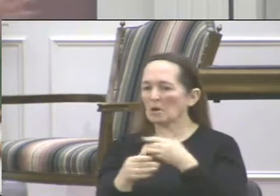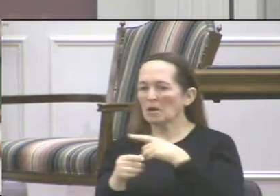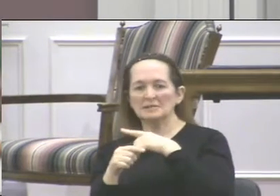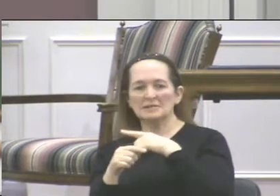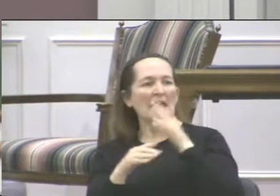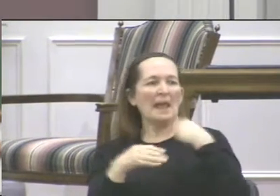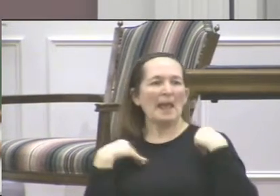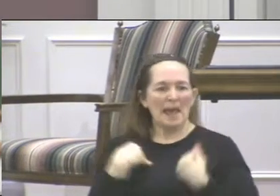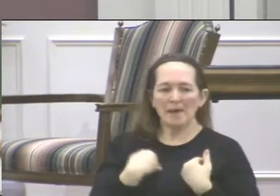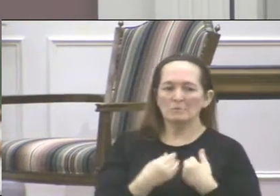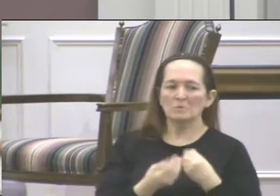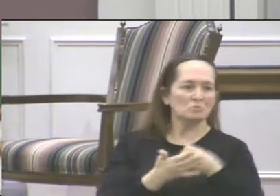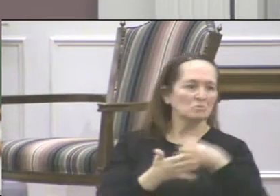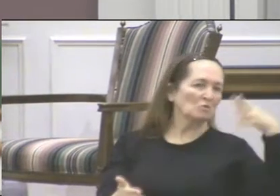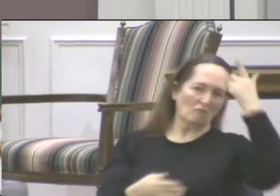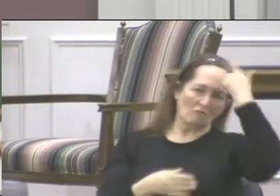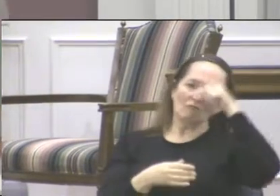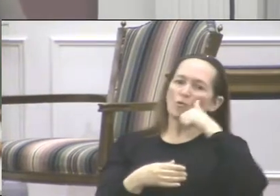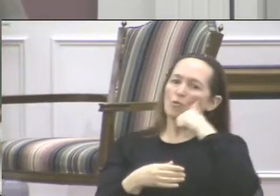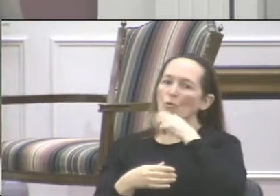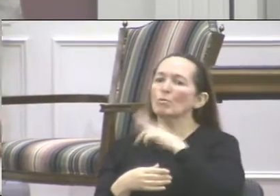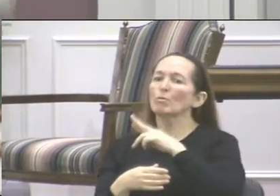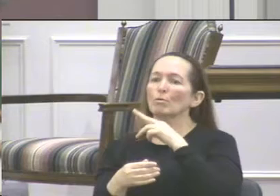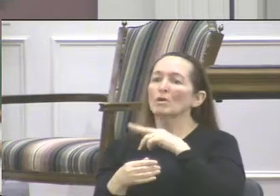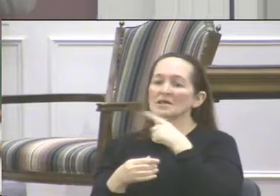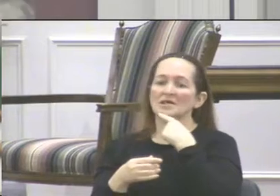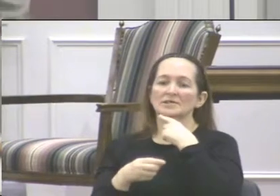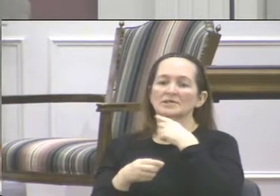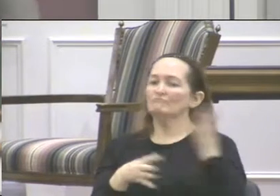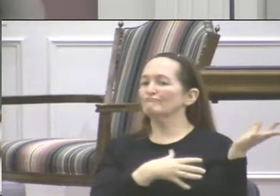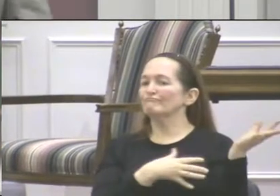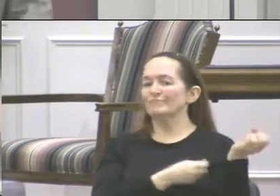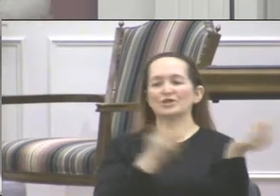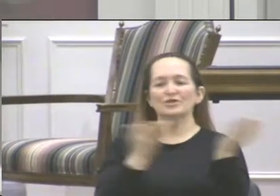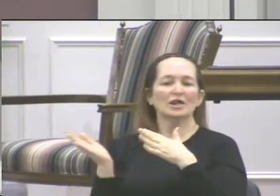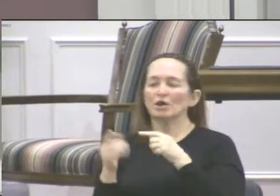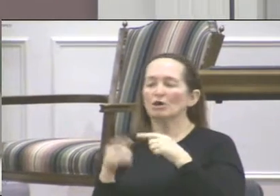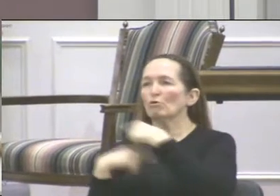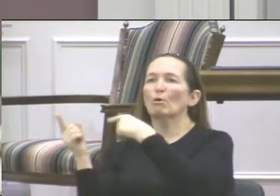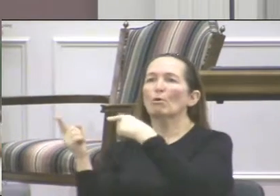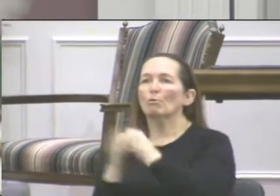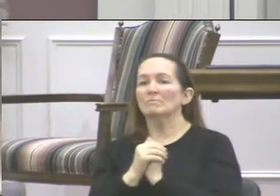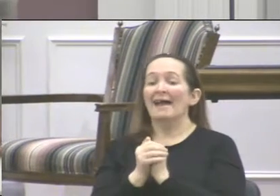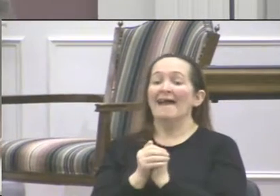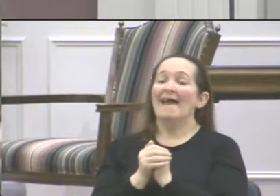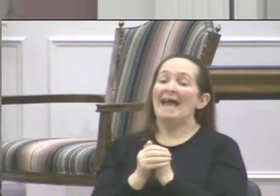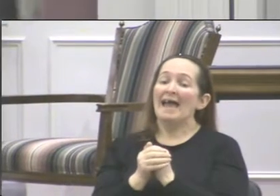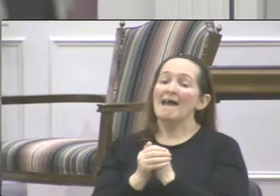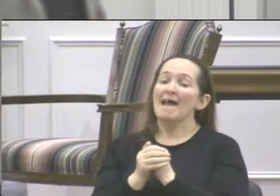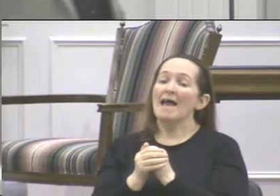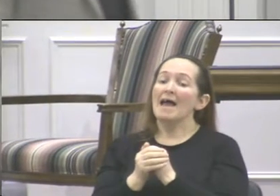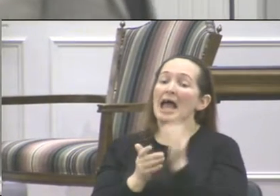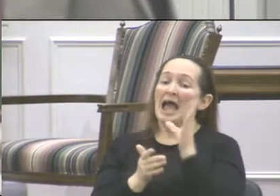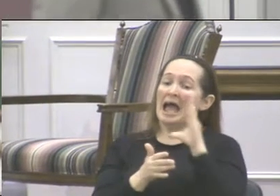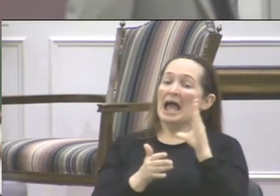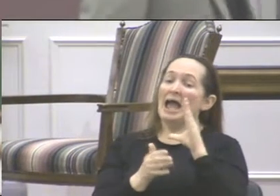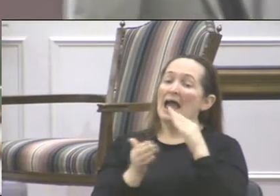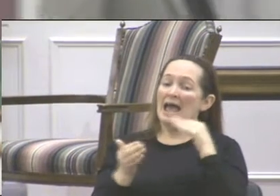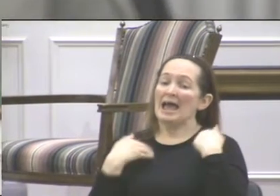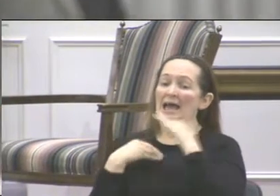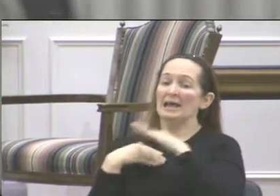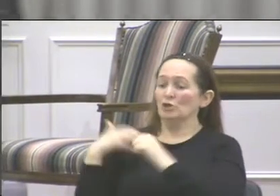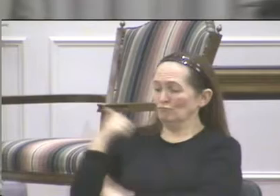livestock, all kinds of wealth for her. He just said, take it and go. Had his guards escort him to the edge of the